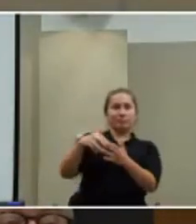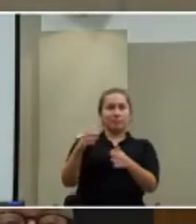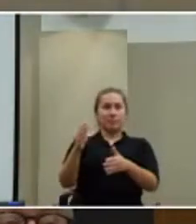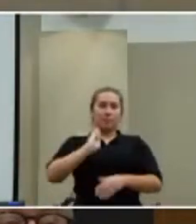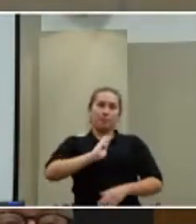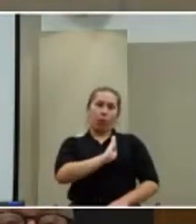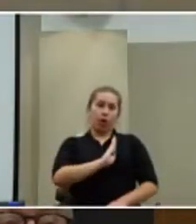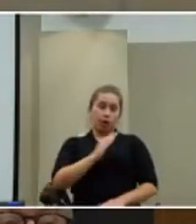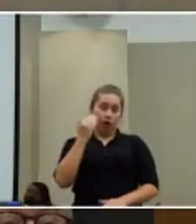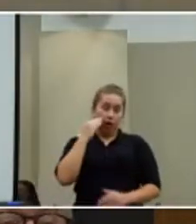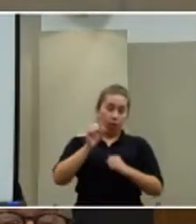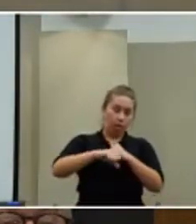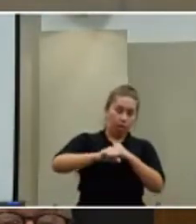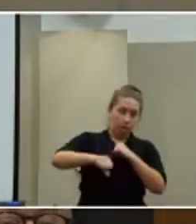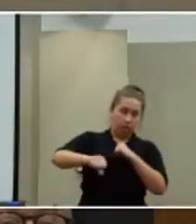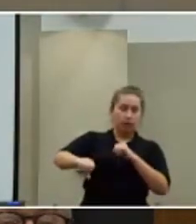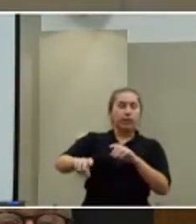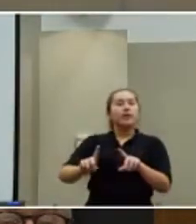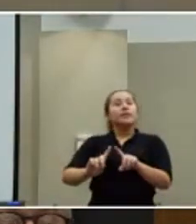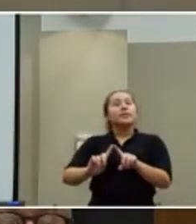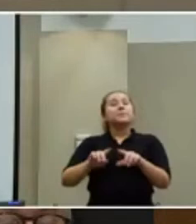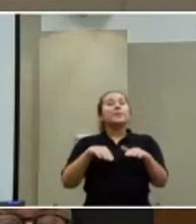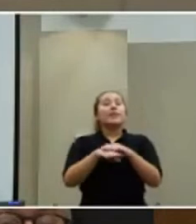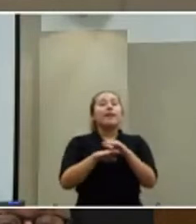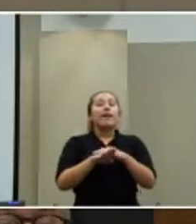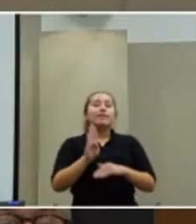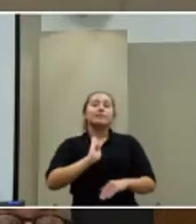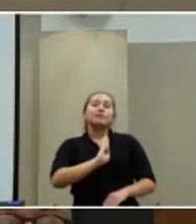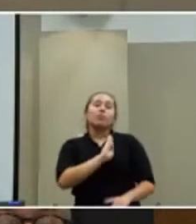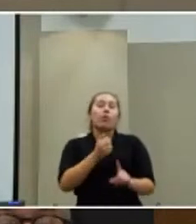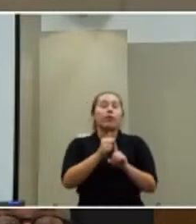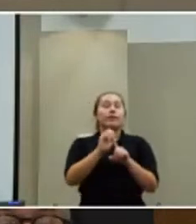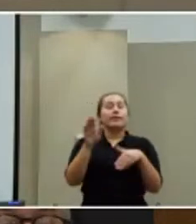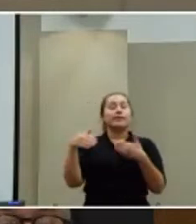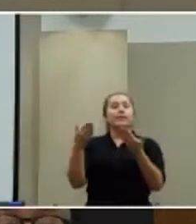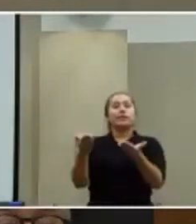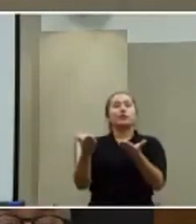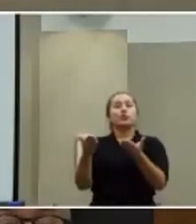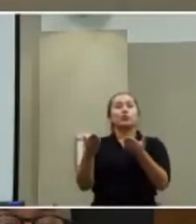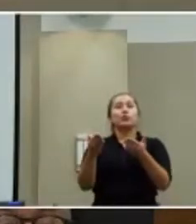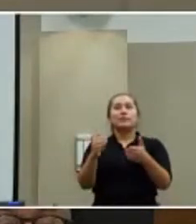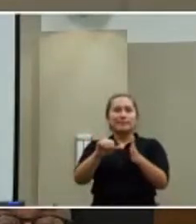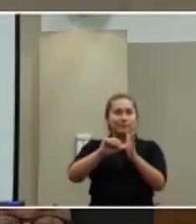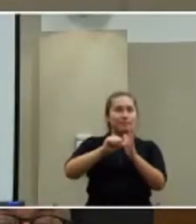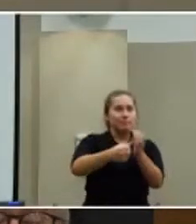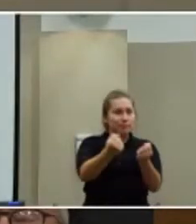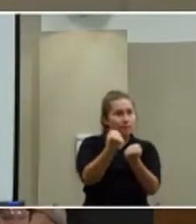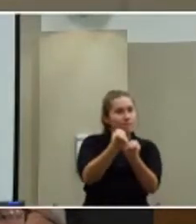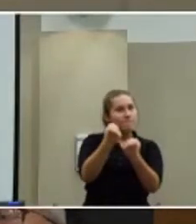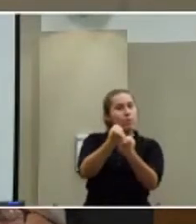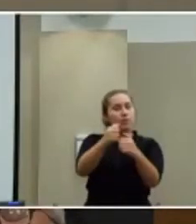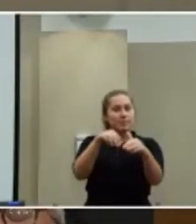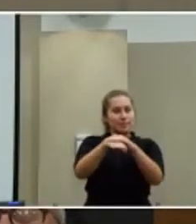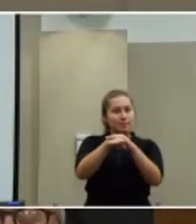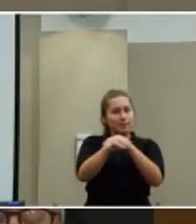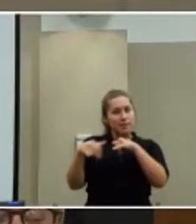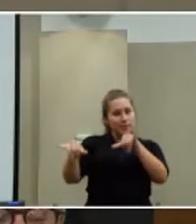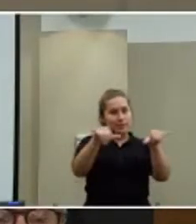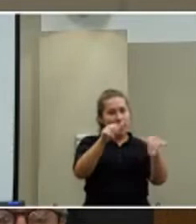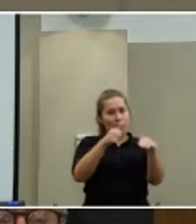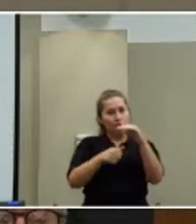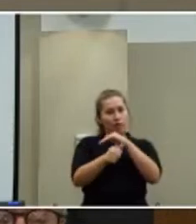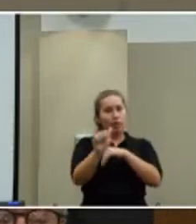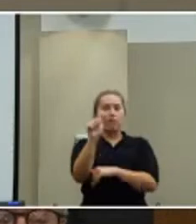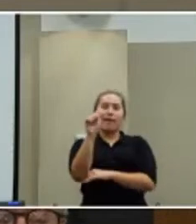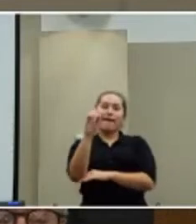mouthful, the Access Board issued and enforced accessibility standards under the ABA